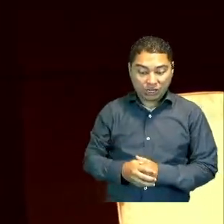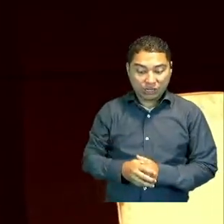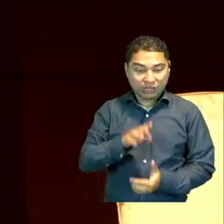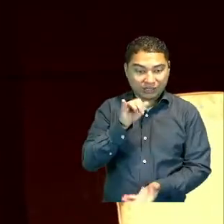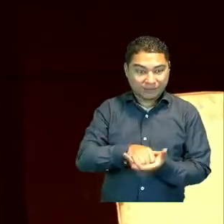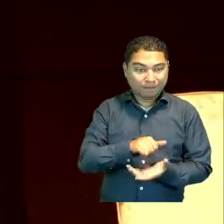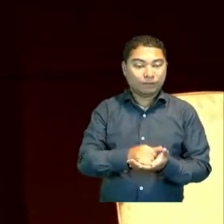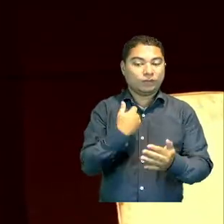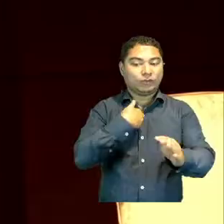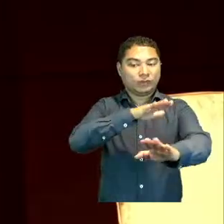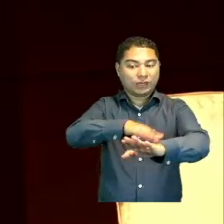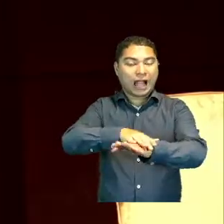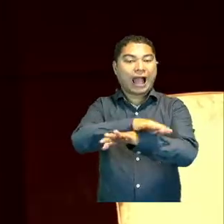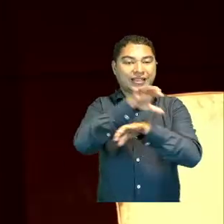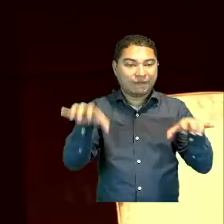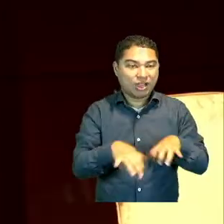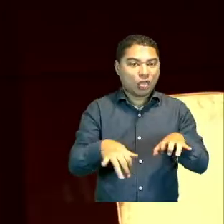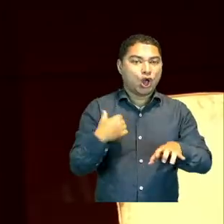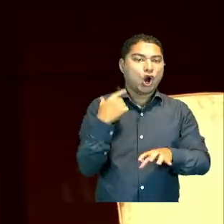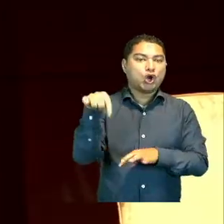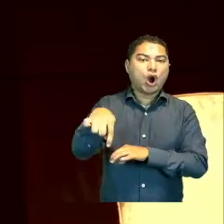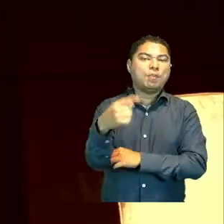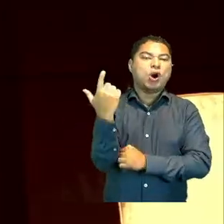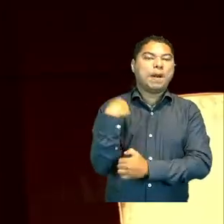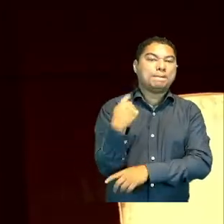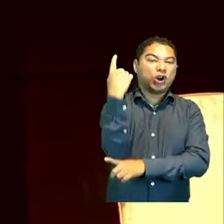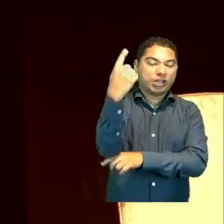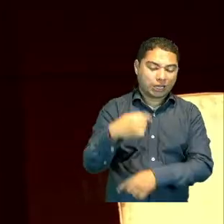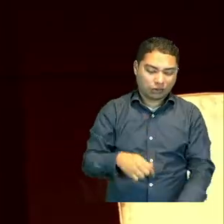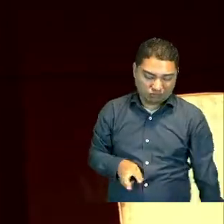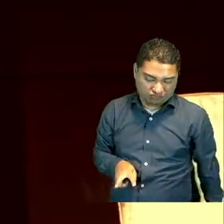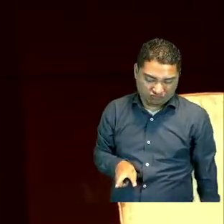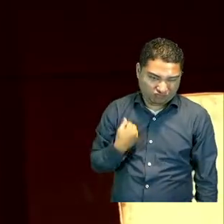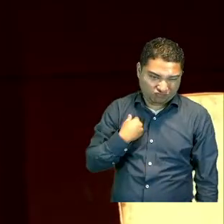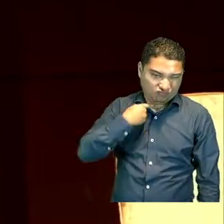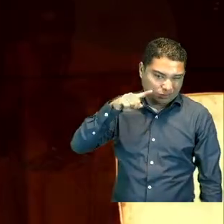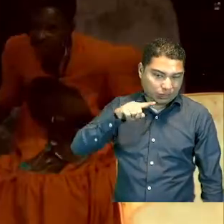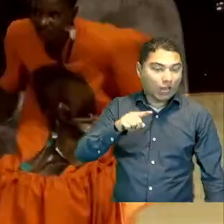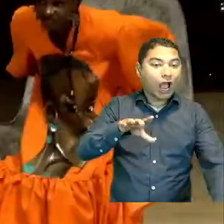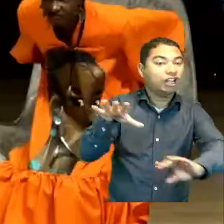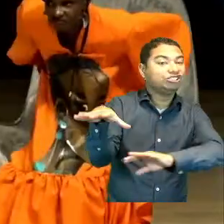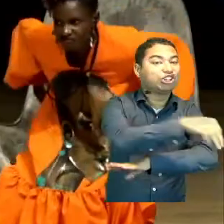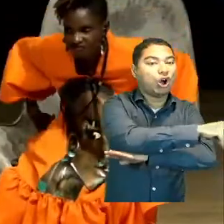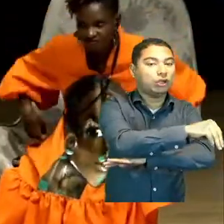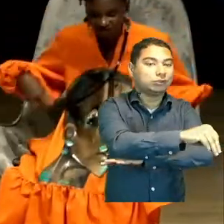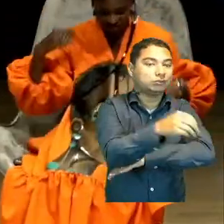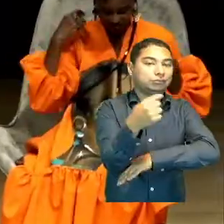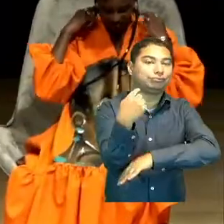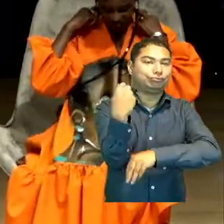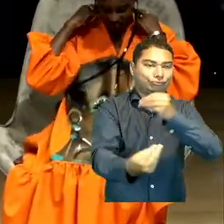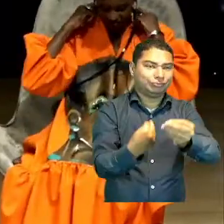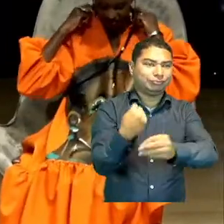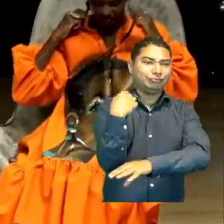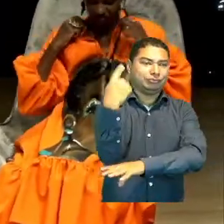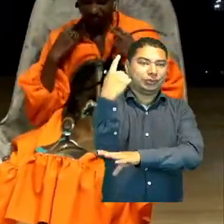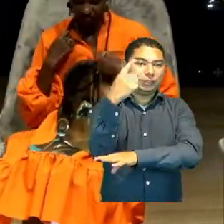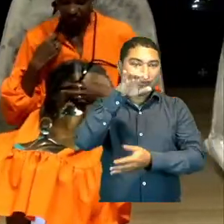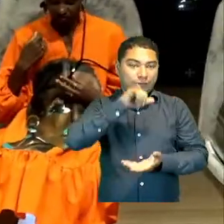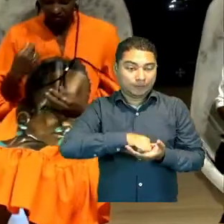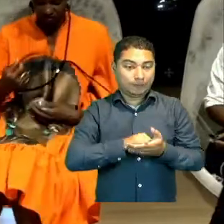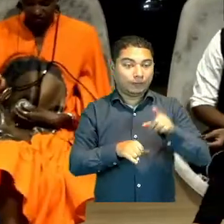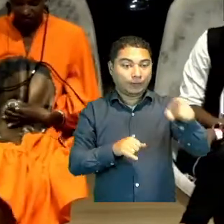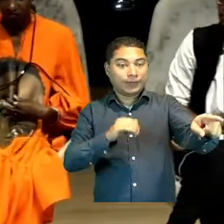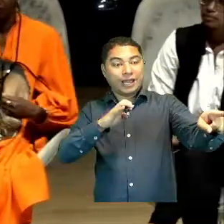politics, you're exercising a political action of saying no to what you don't like. When this